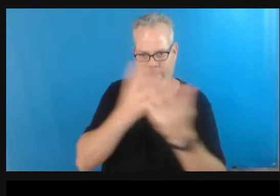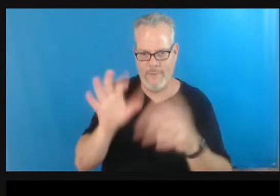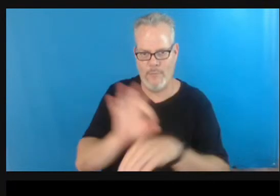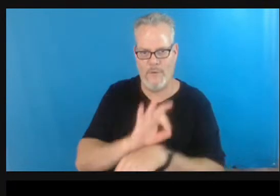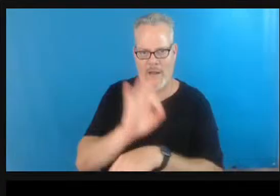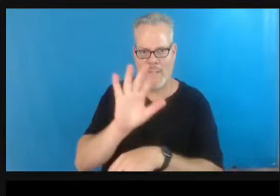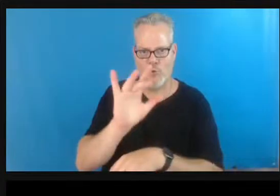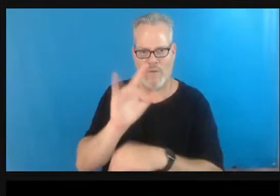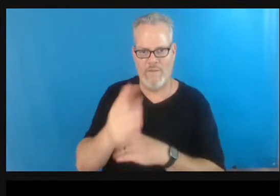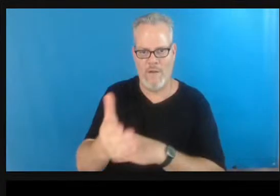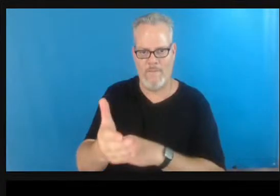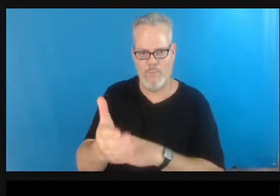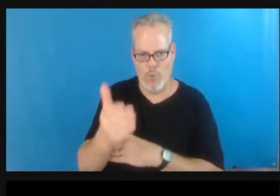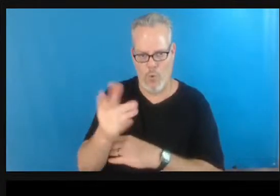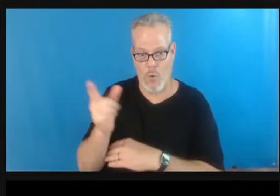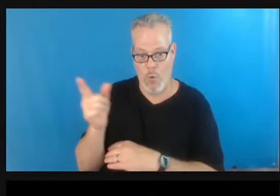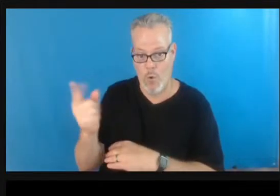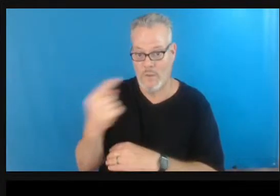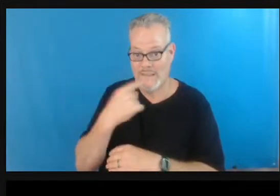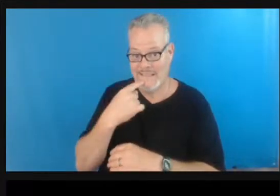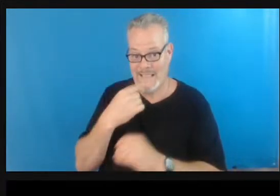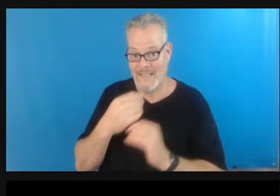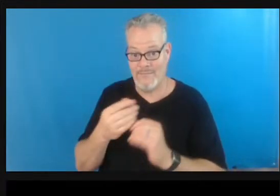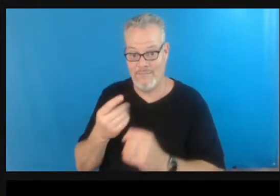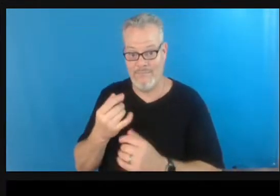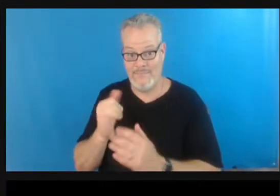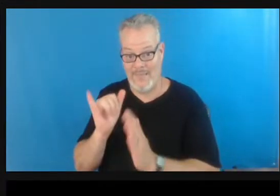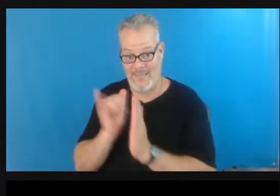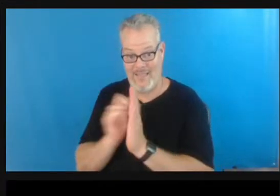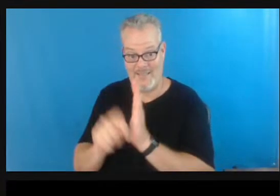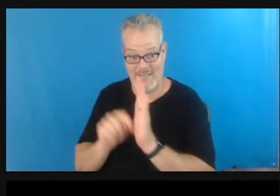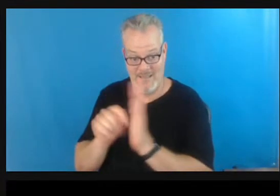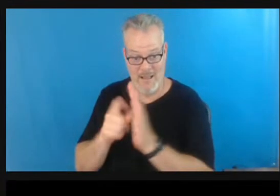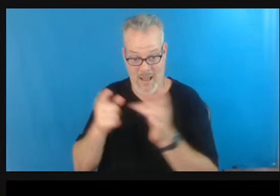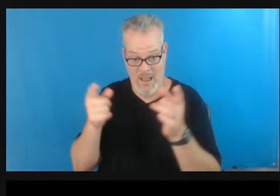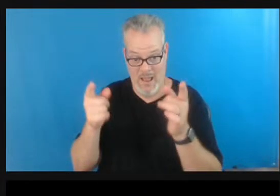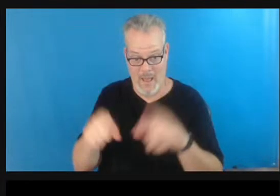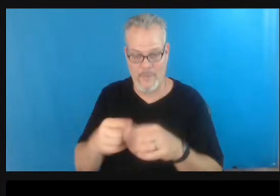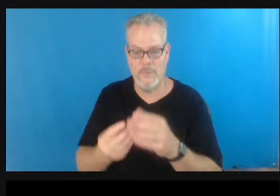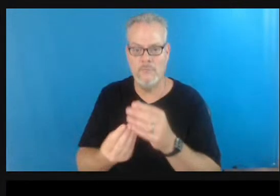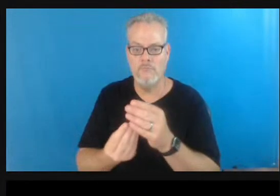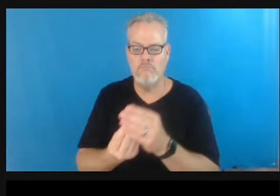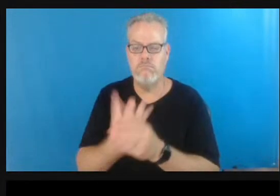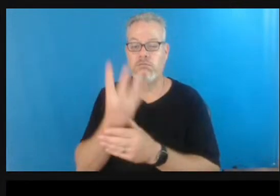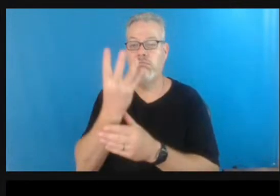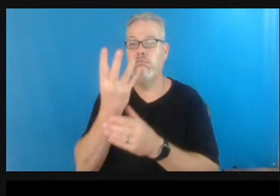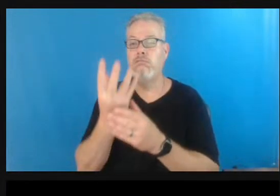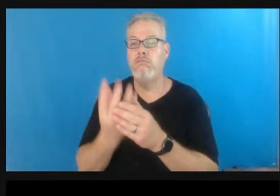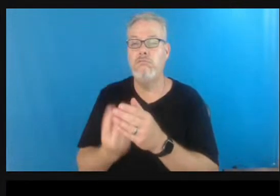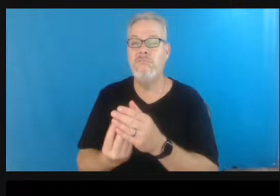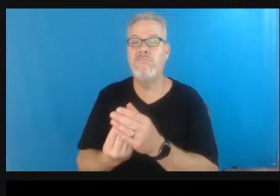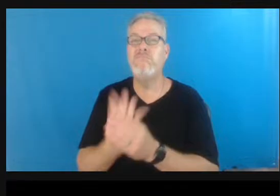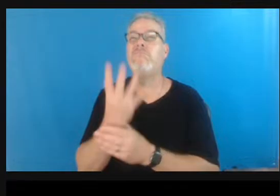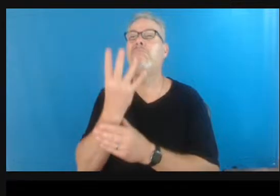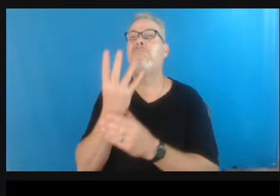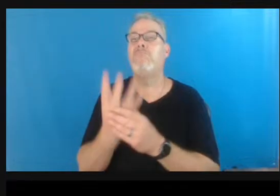They noted at this point in time that what had happened was fountain events were observed in that morning, Sunday